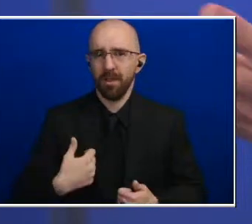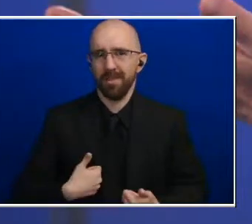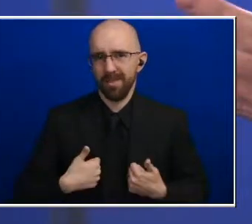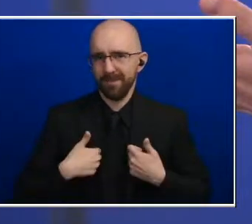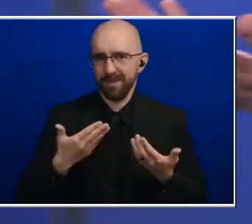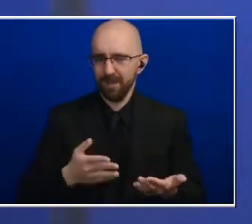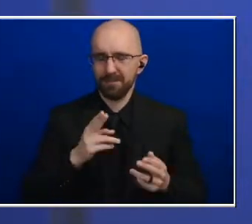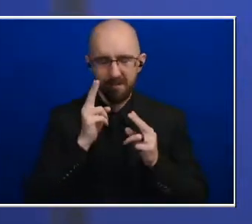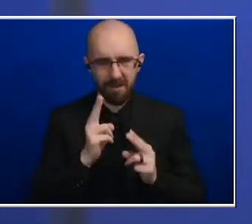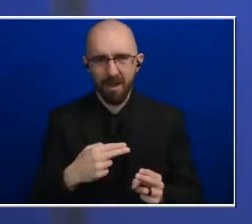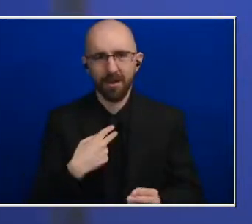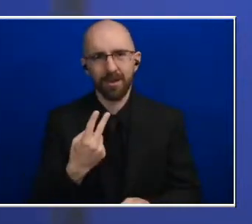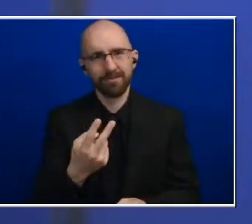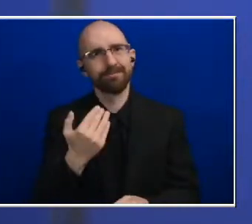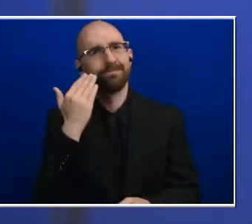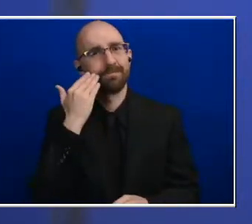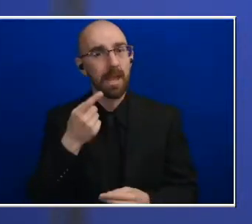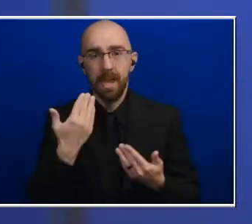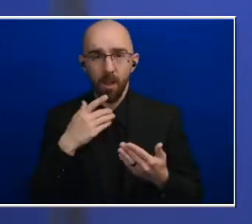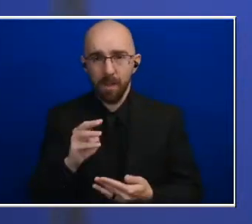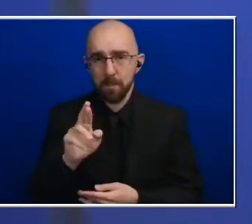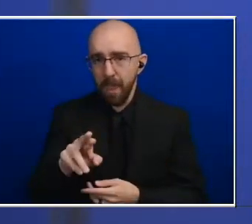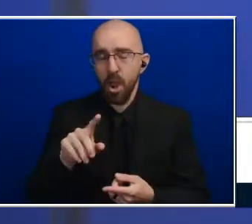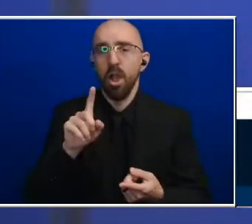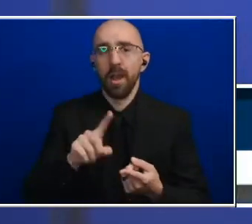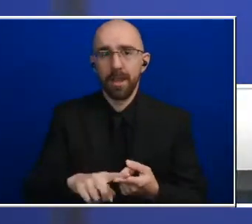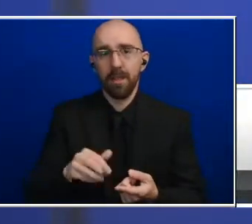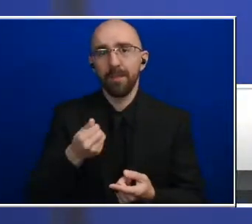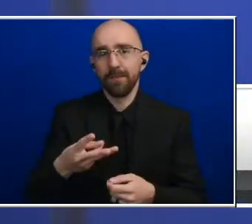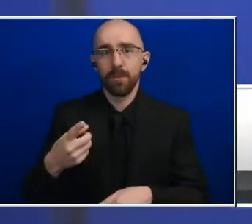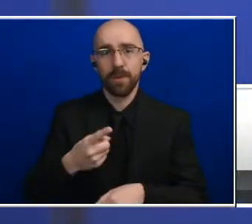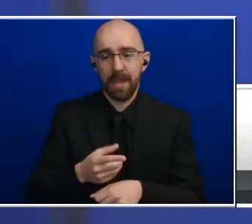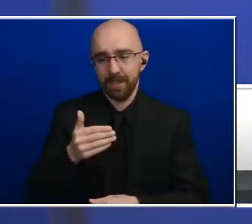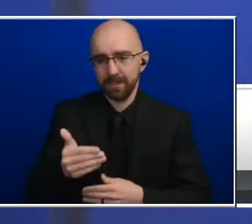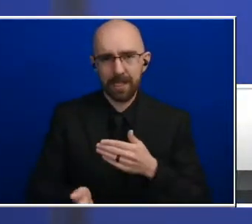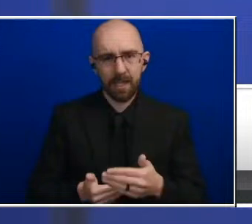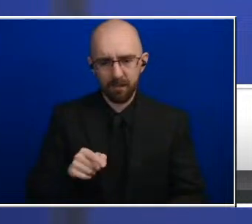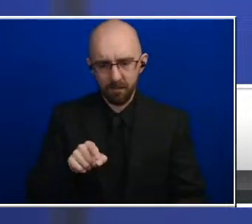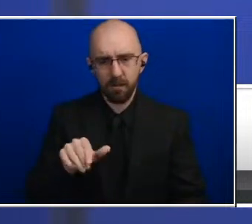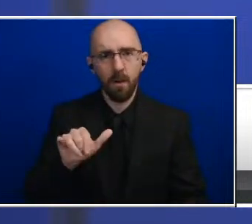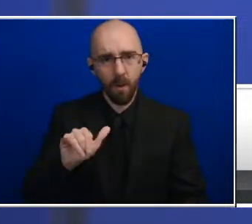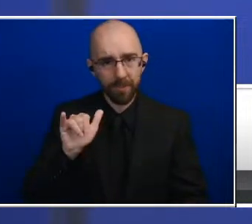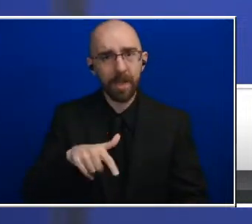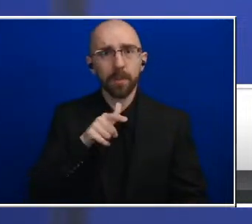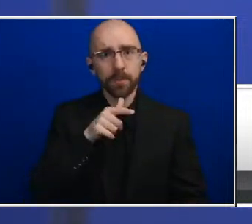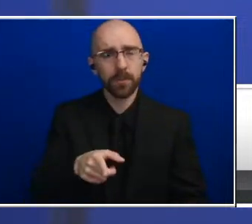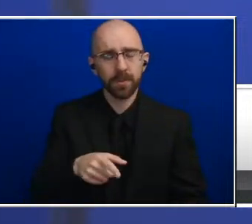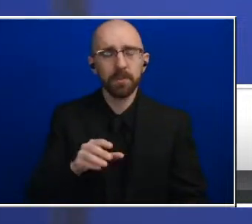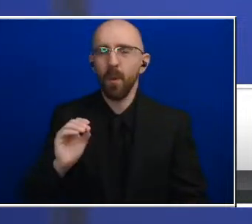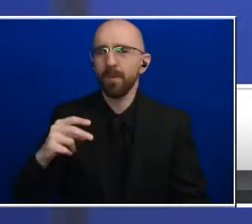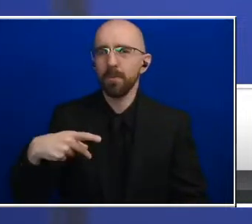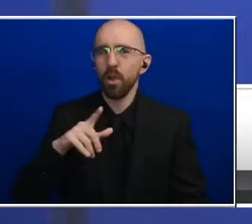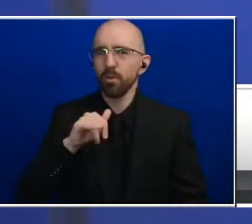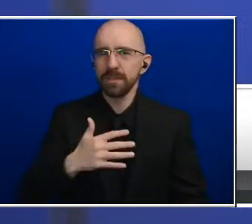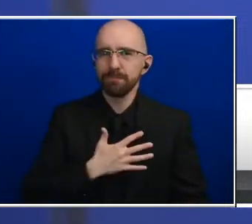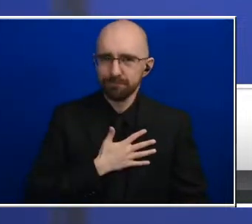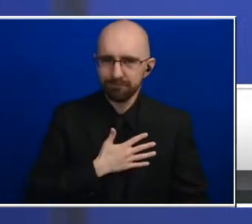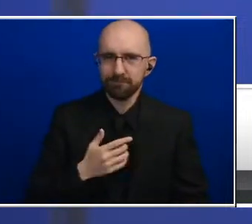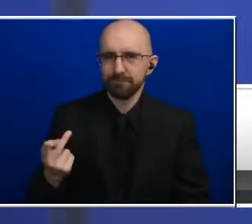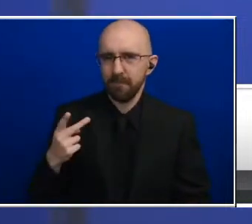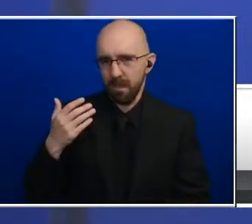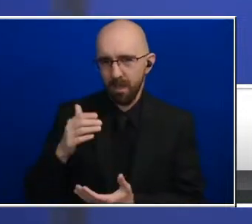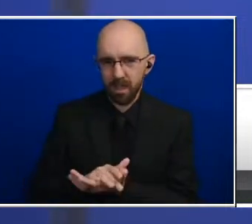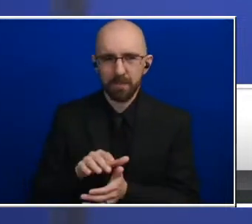didn't know he was the mayor until a couple days into it. But Overland Park is a place that's really special to me and my husband. We love downtown Overland